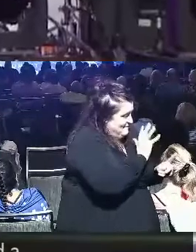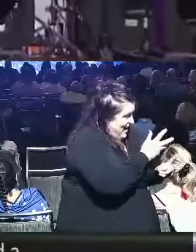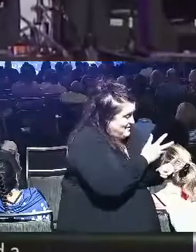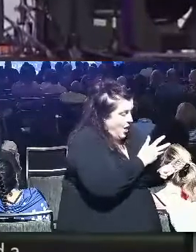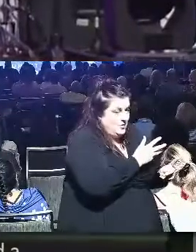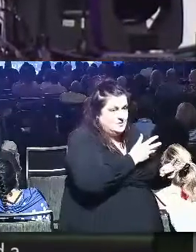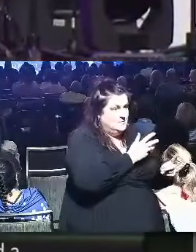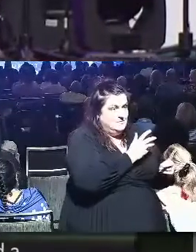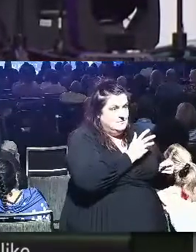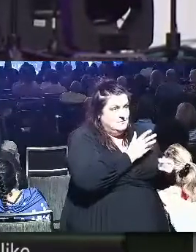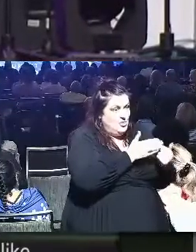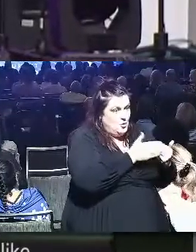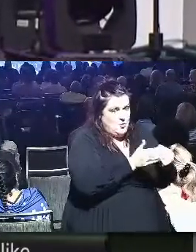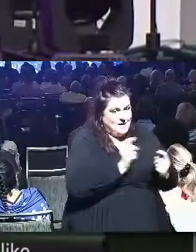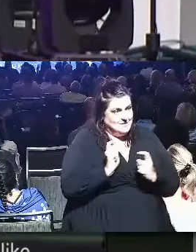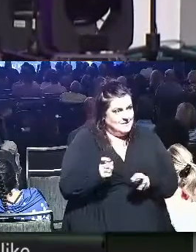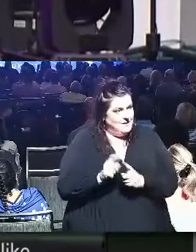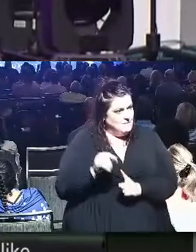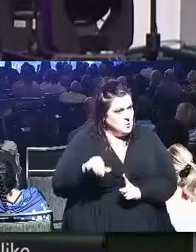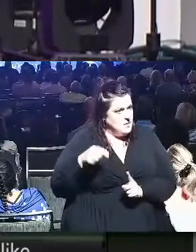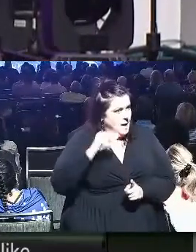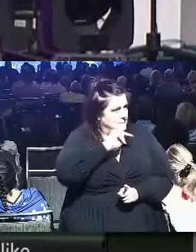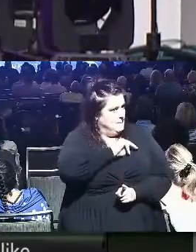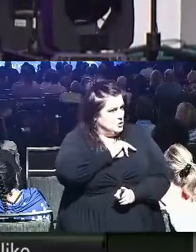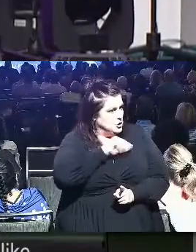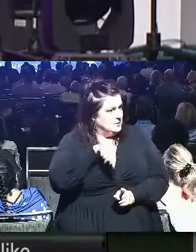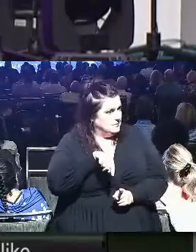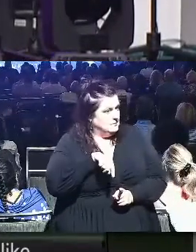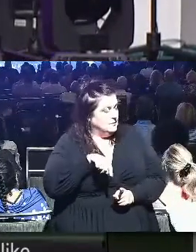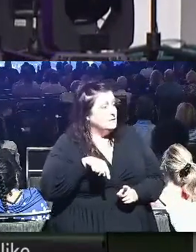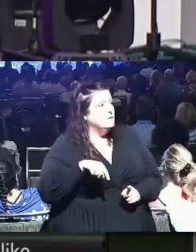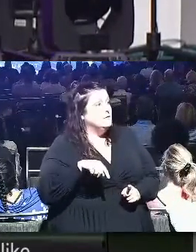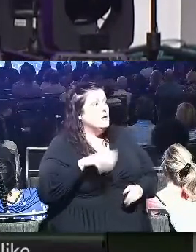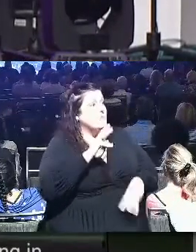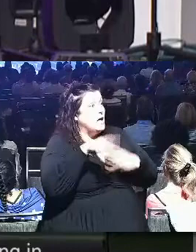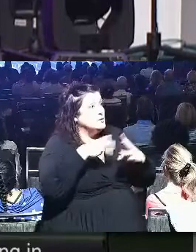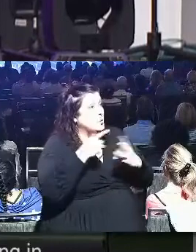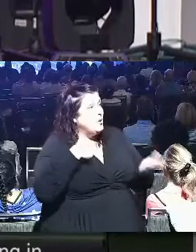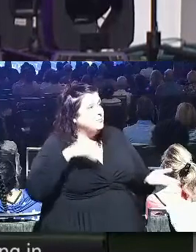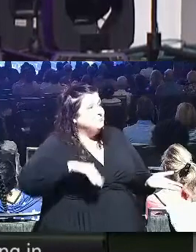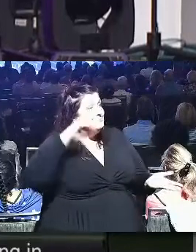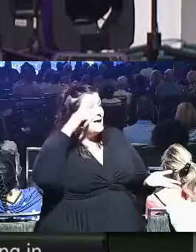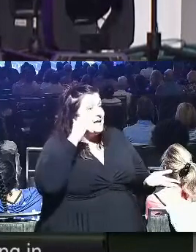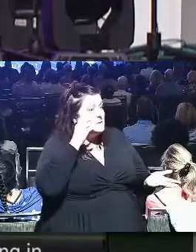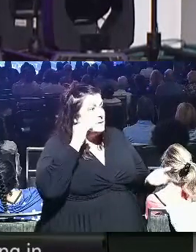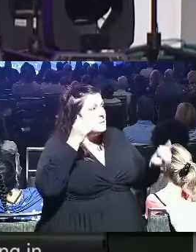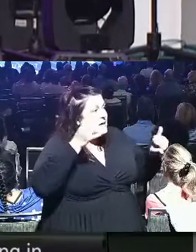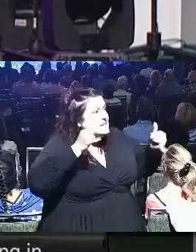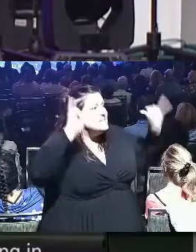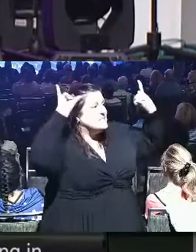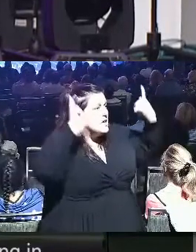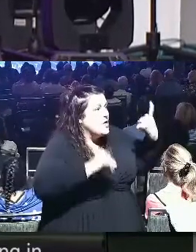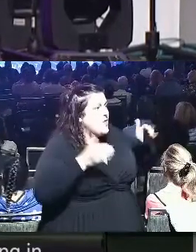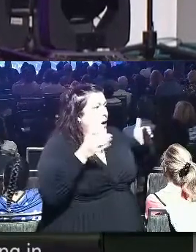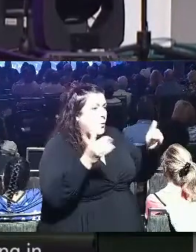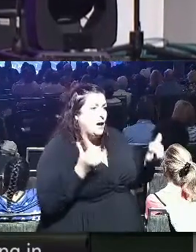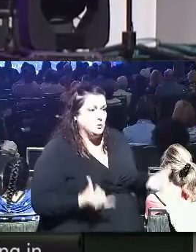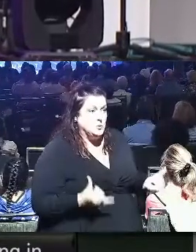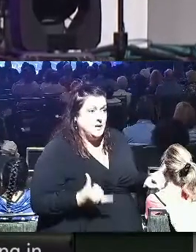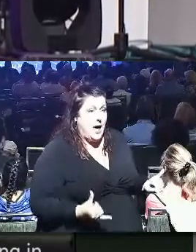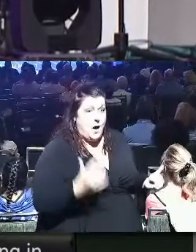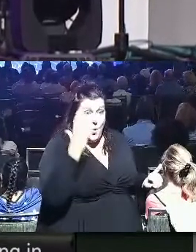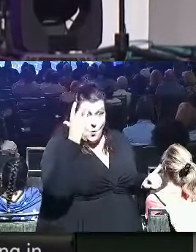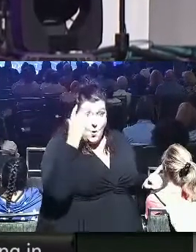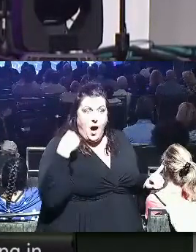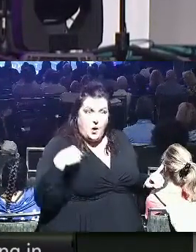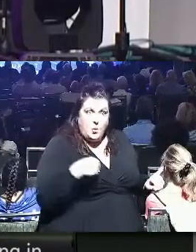the world I grew up in. But you know what? It's the world we're living in right now because that's still how disciples are, guys. This fill